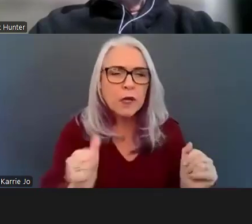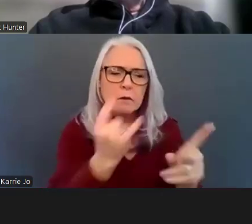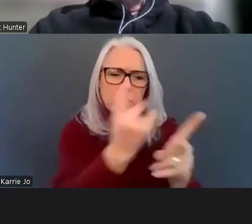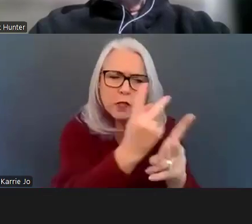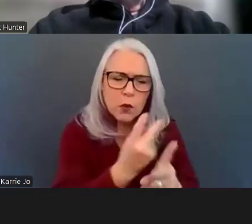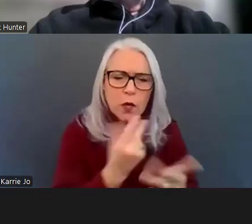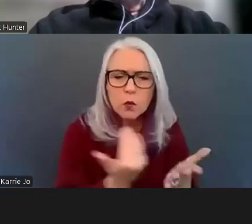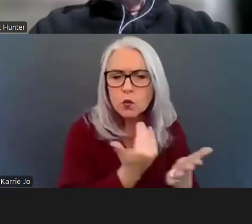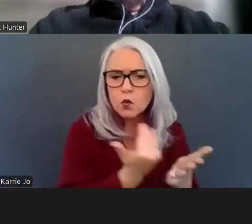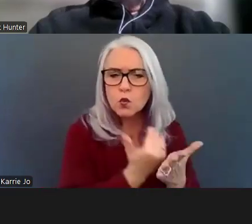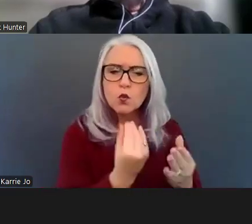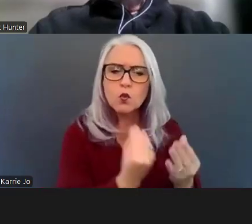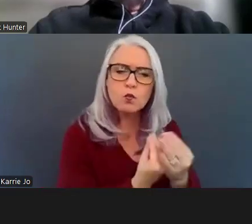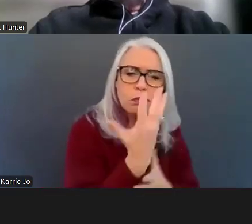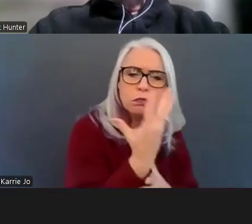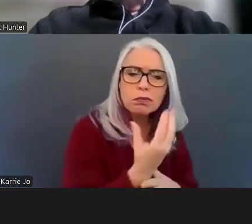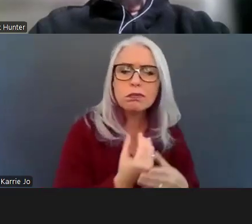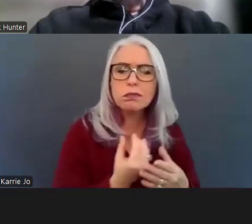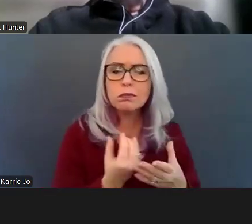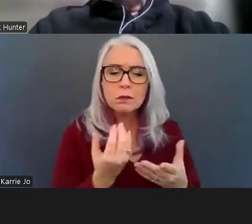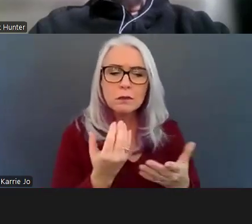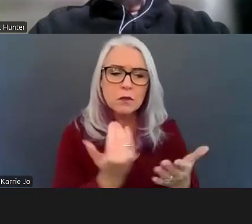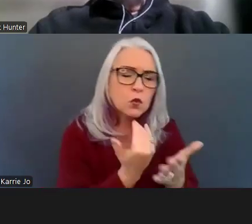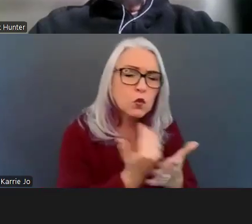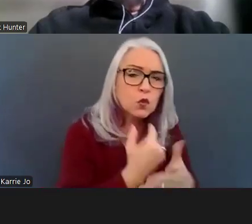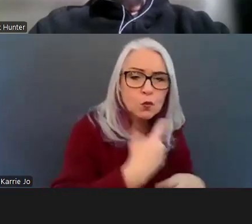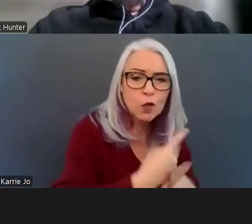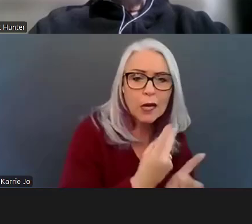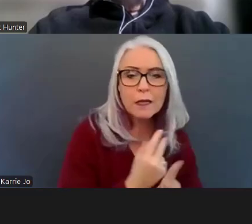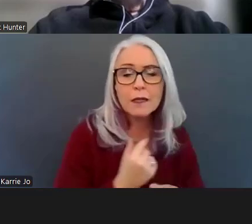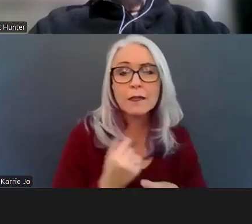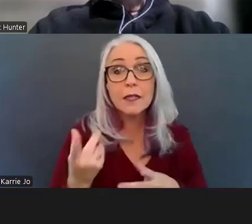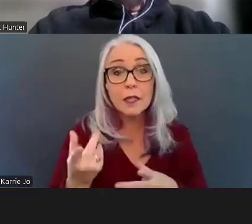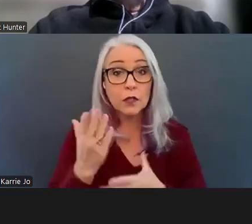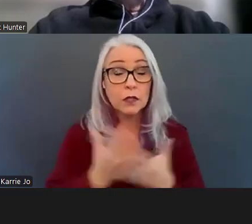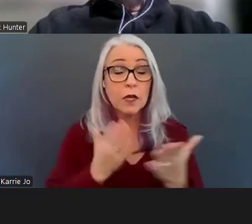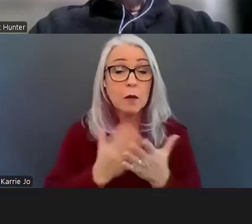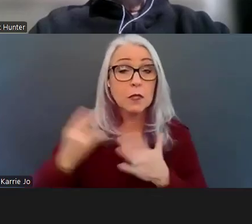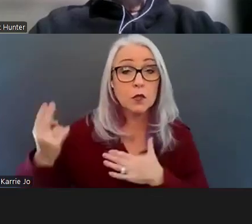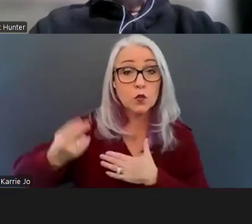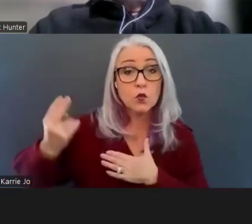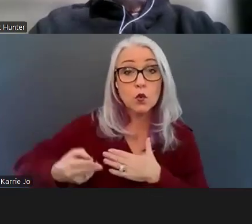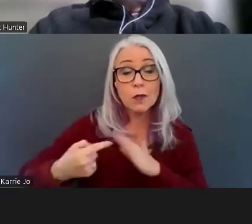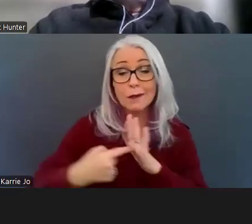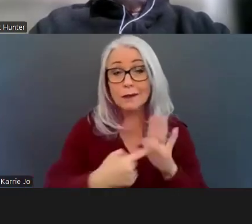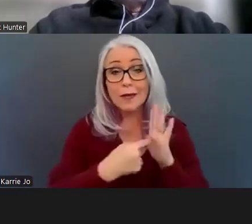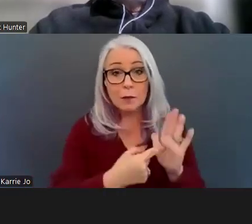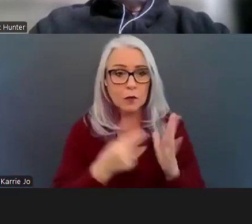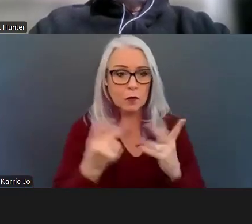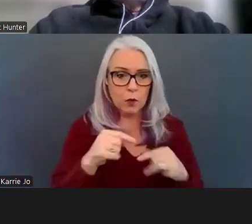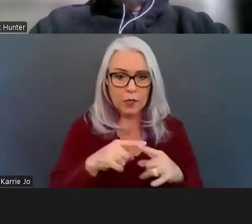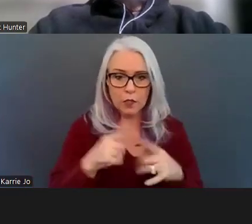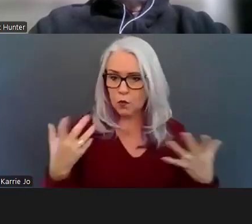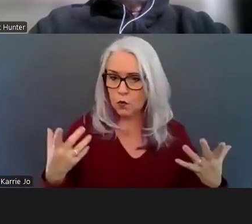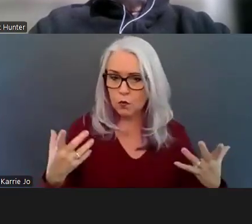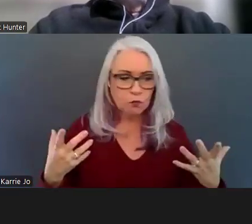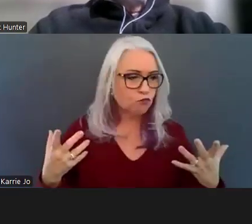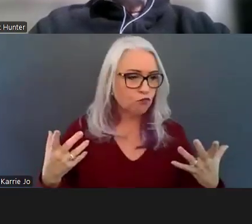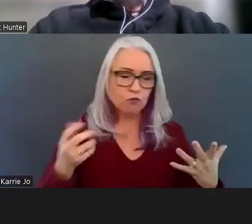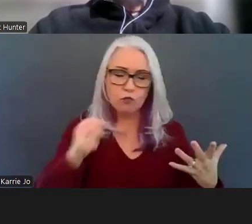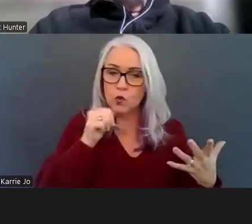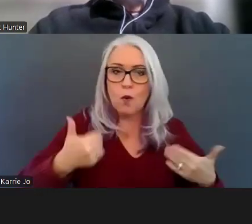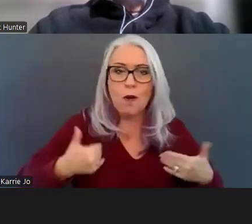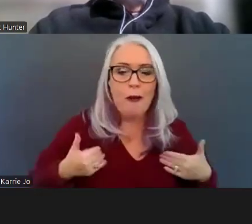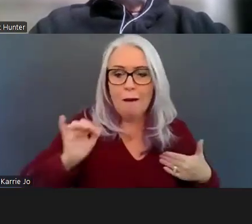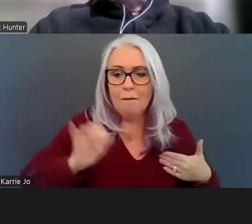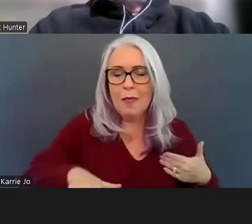new products. So I think there's some historic examples of once you lose that tool and you get into the mode